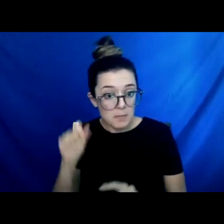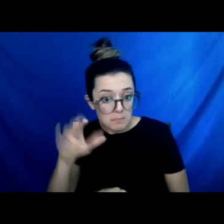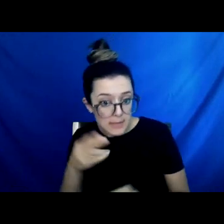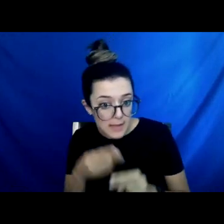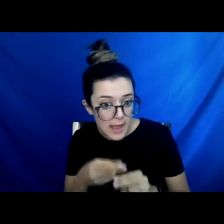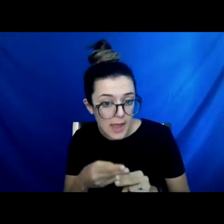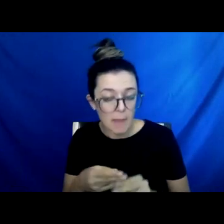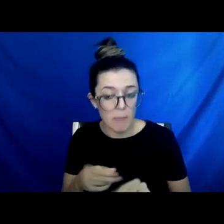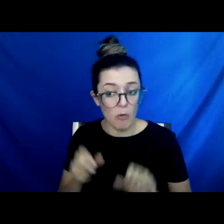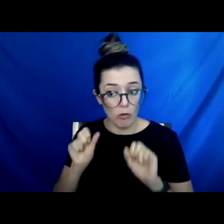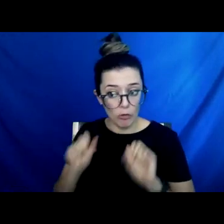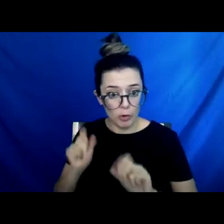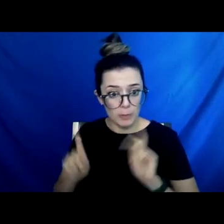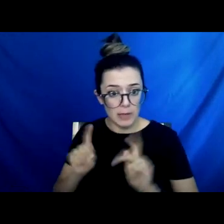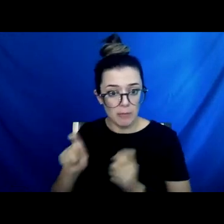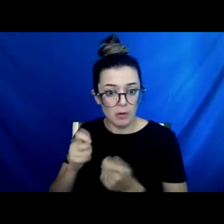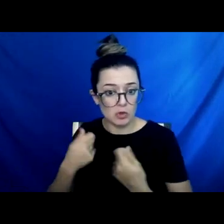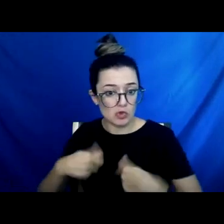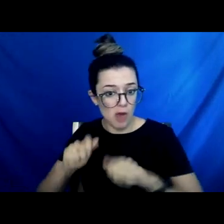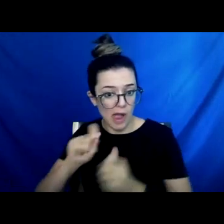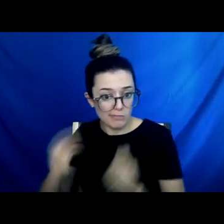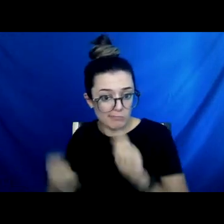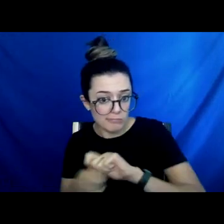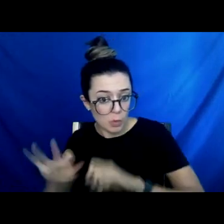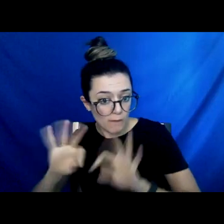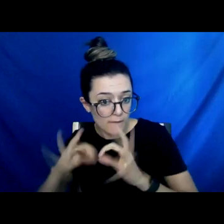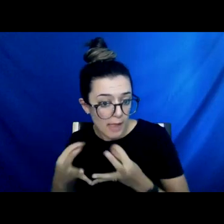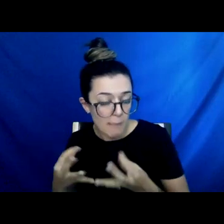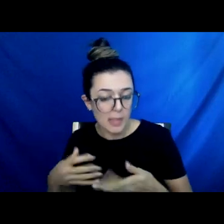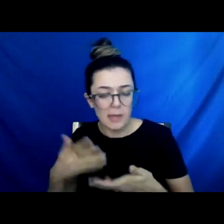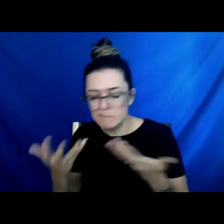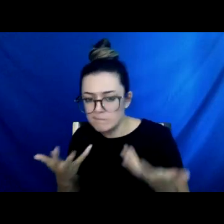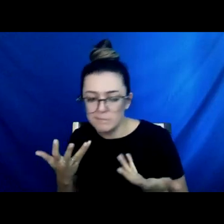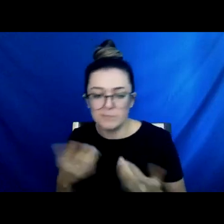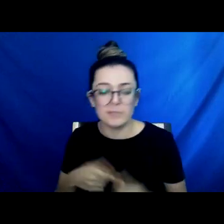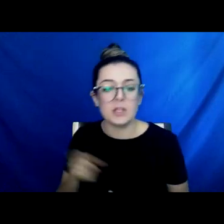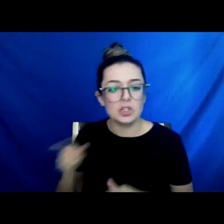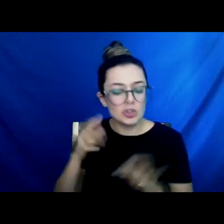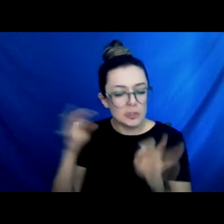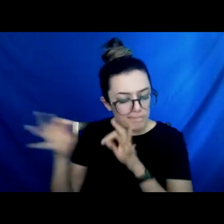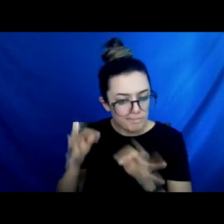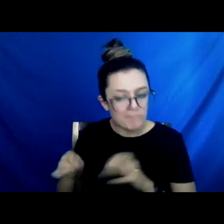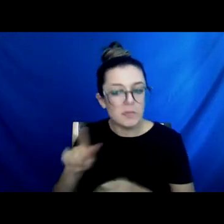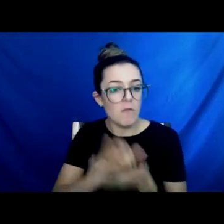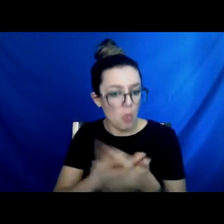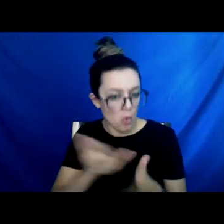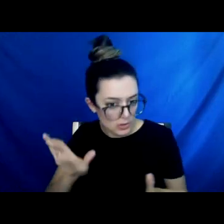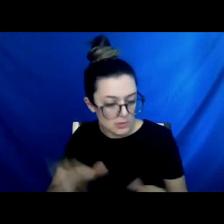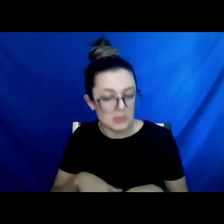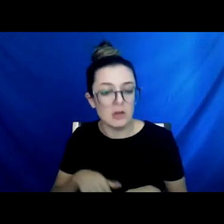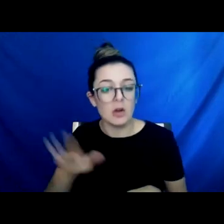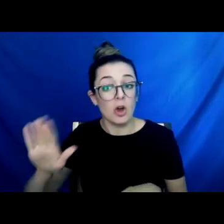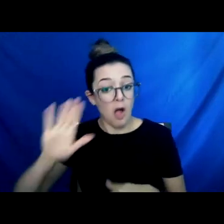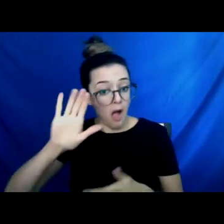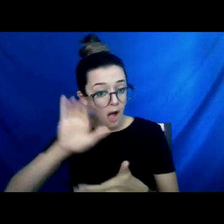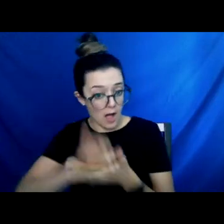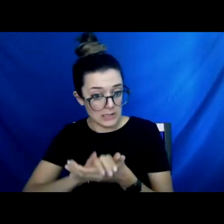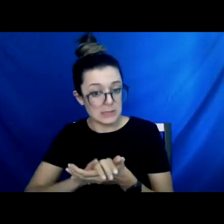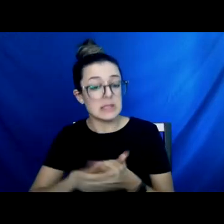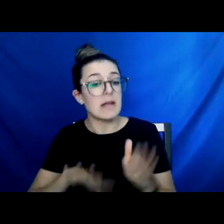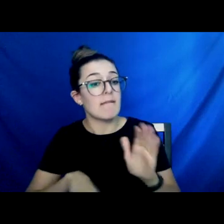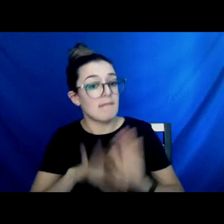She told me that she had been divorced, I suppose, after her husband found out about her army work, because she was doing it somehow